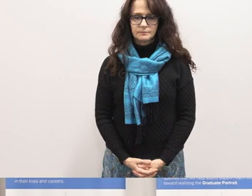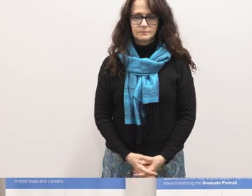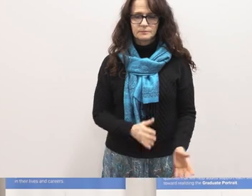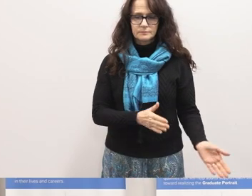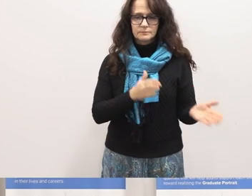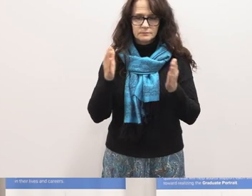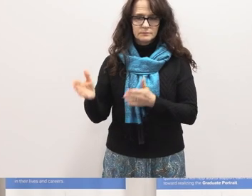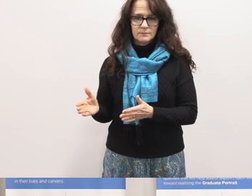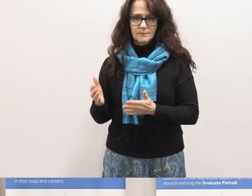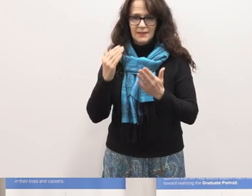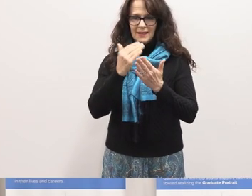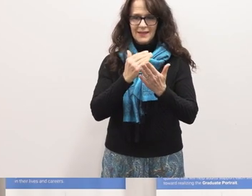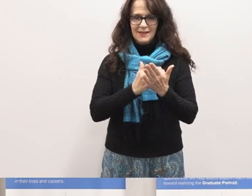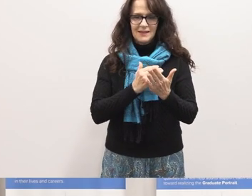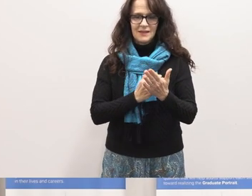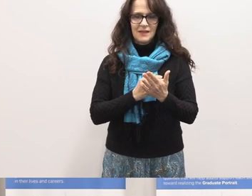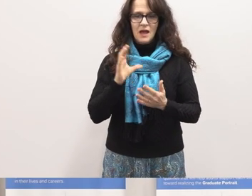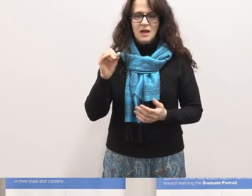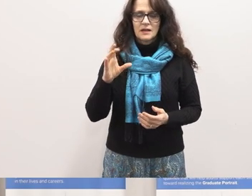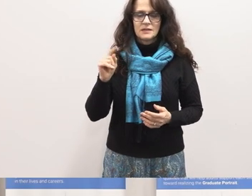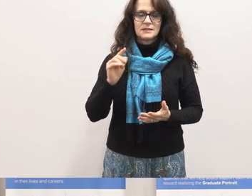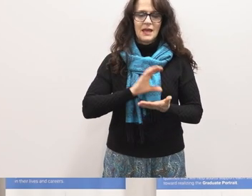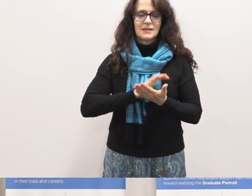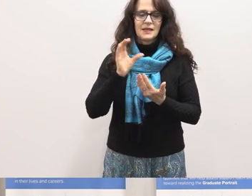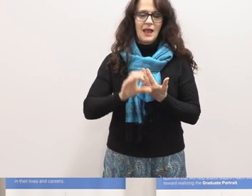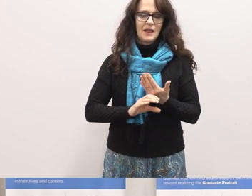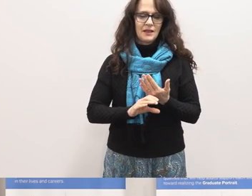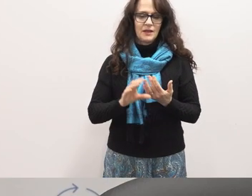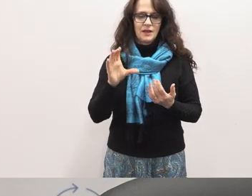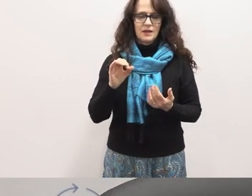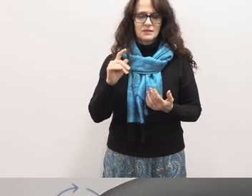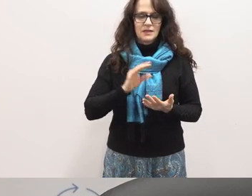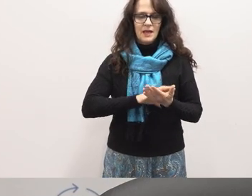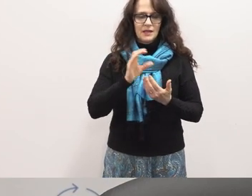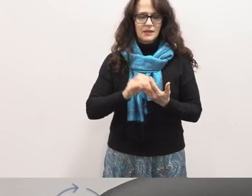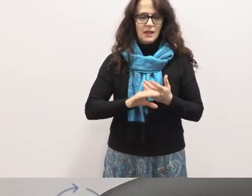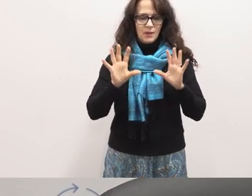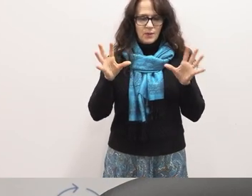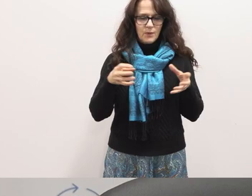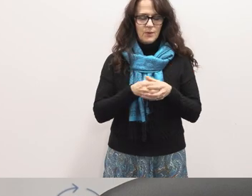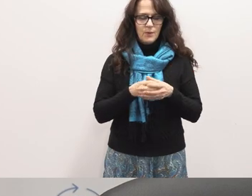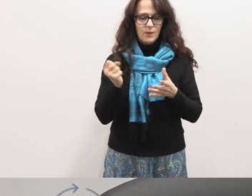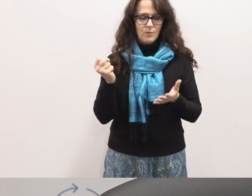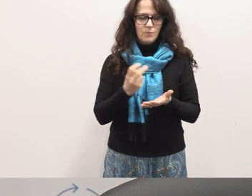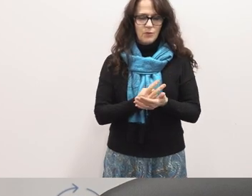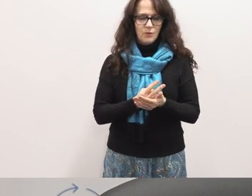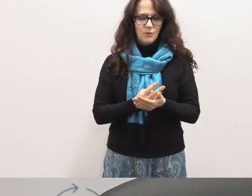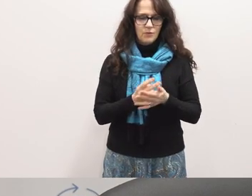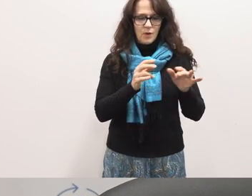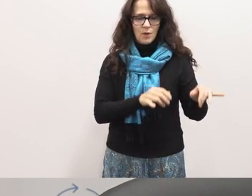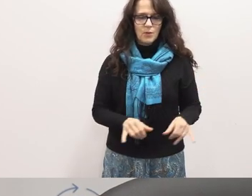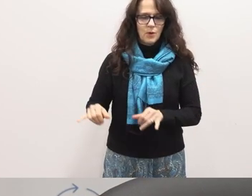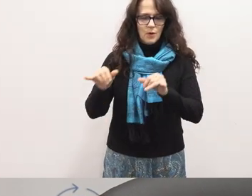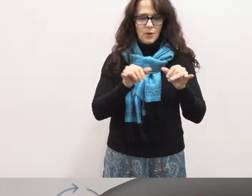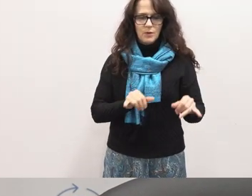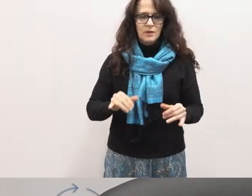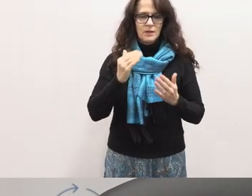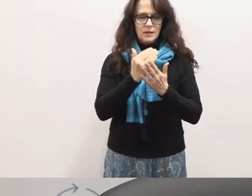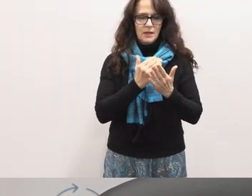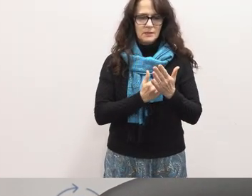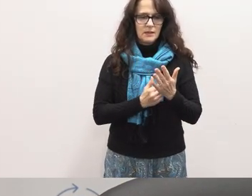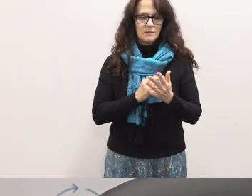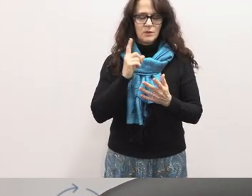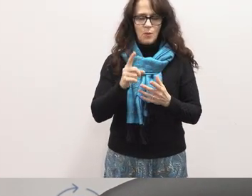Next on the agenda is the consent calendar. This consent calendar groups the approval of routine agenda items into